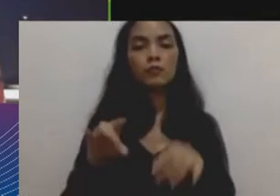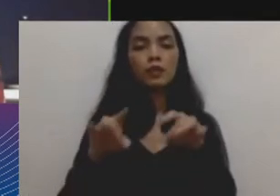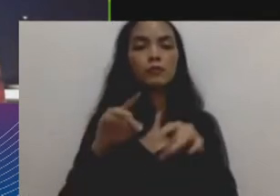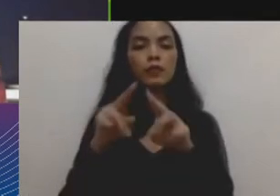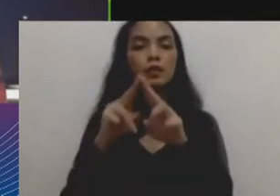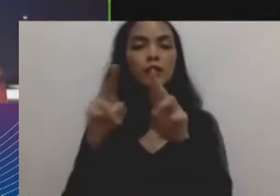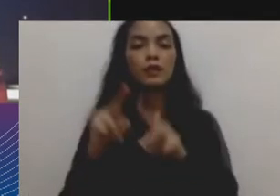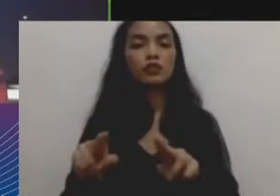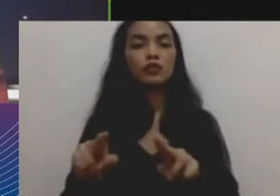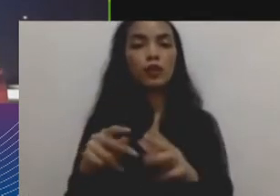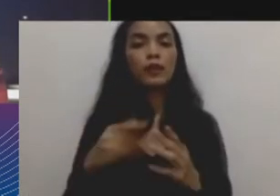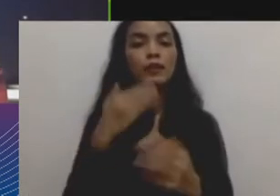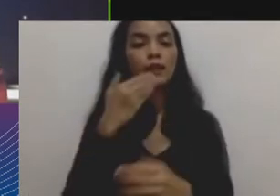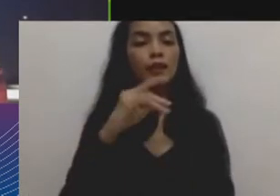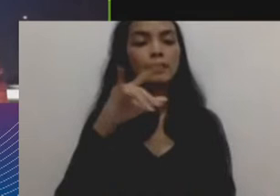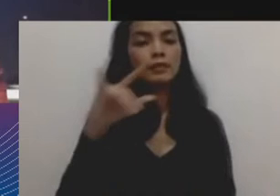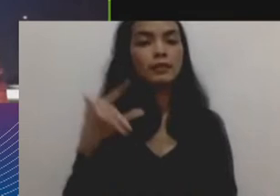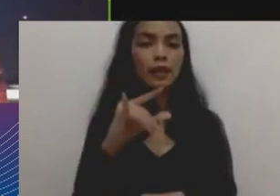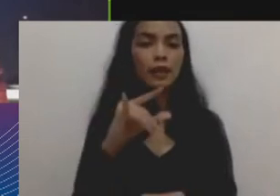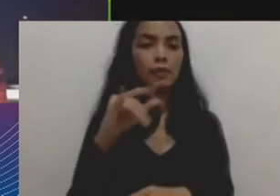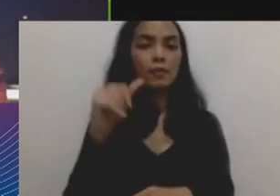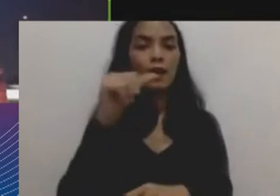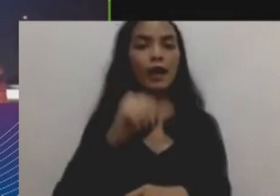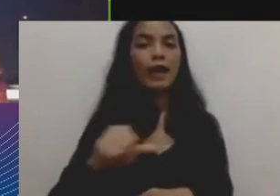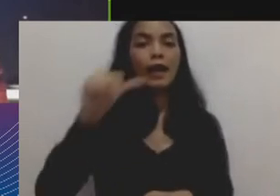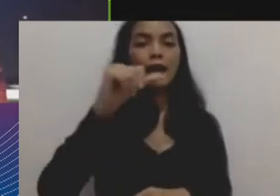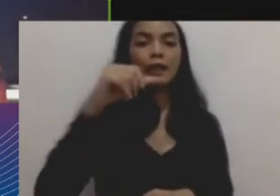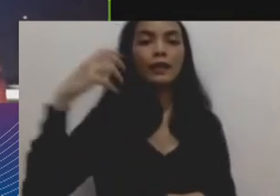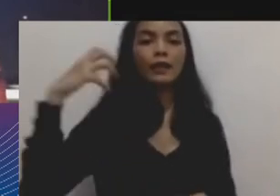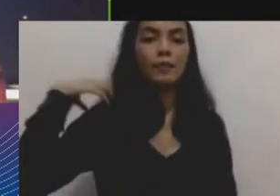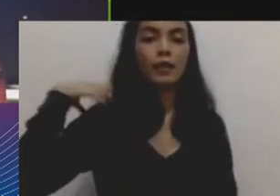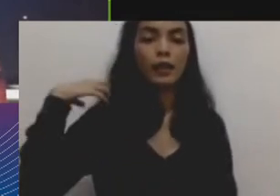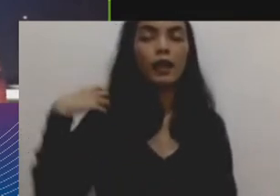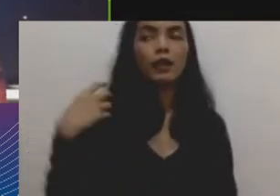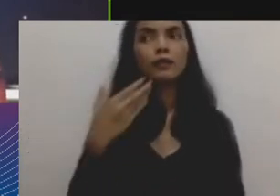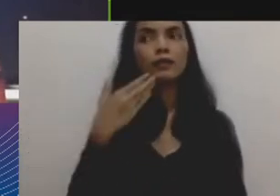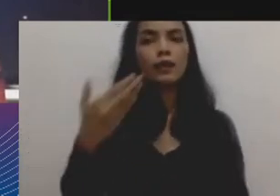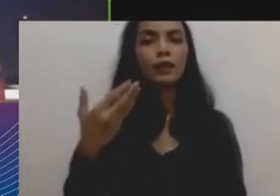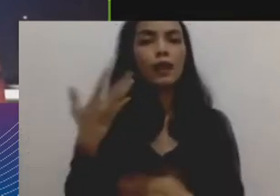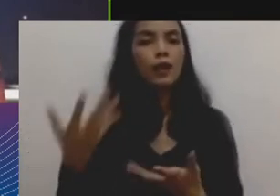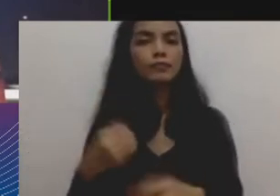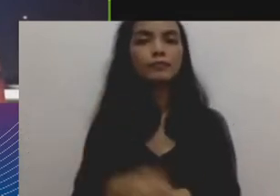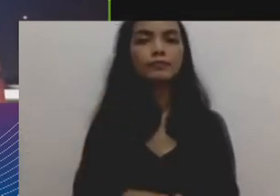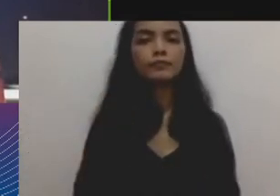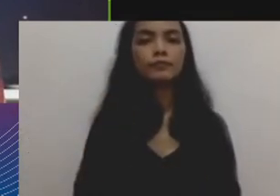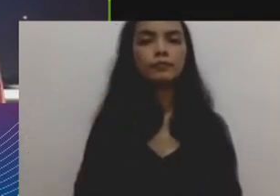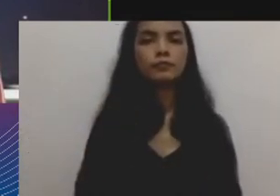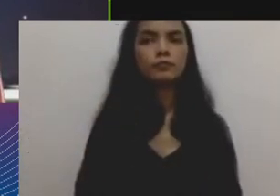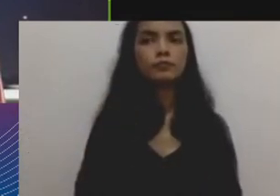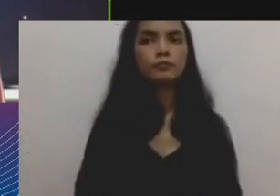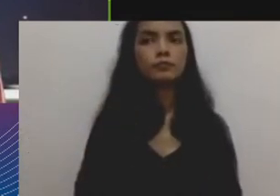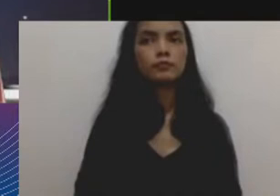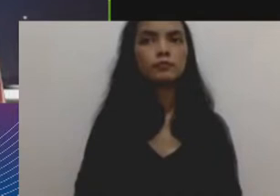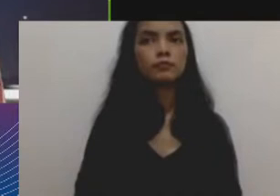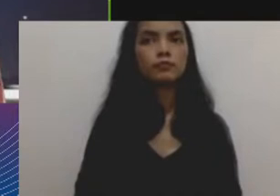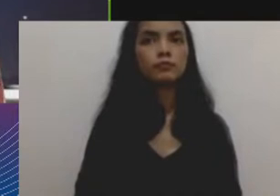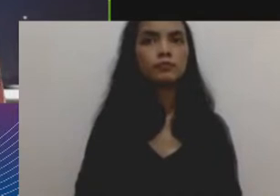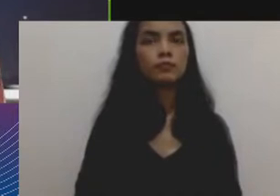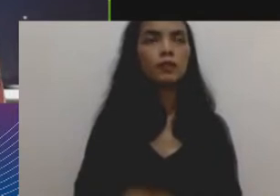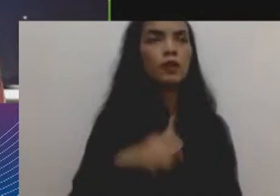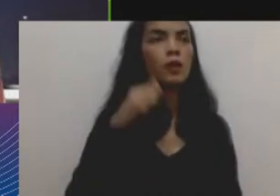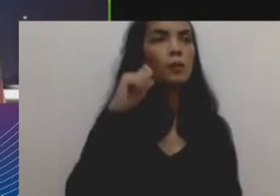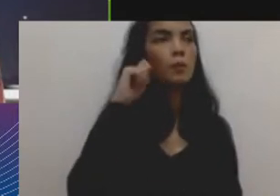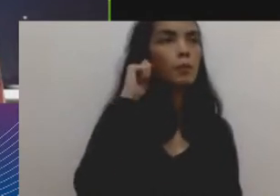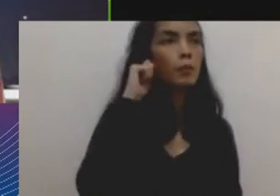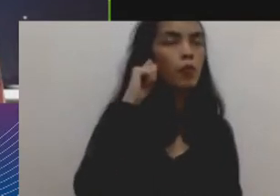@America Instagram. She asked, do you think that the higher percentage of women in